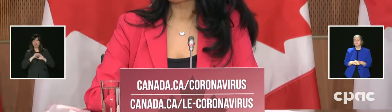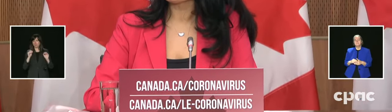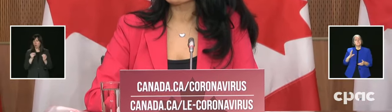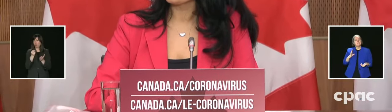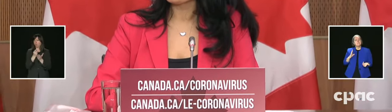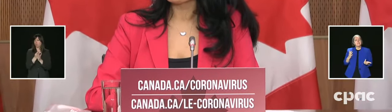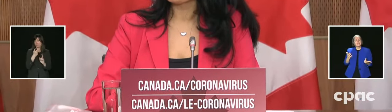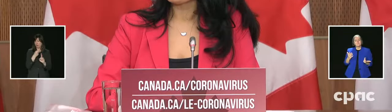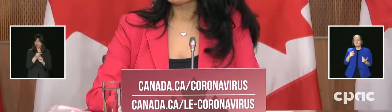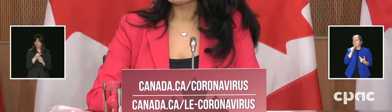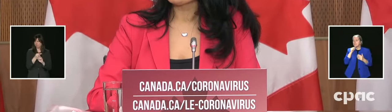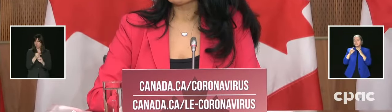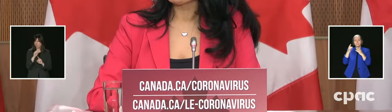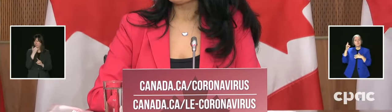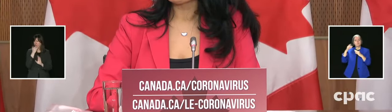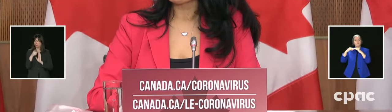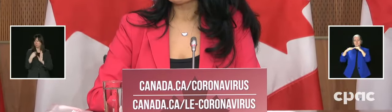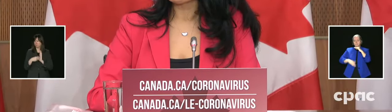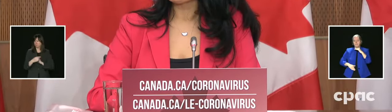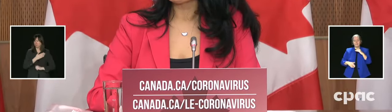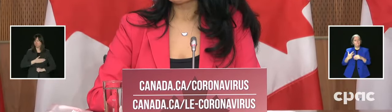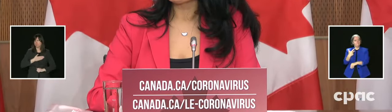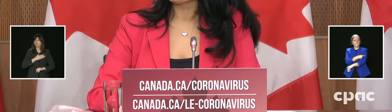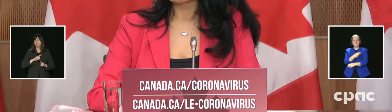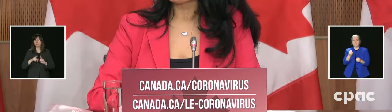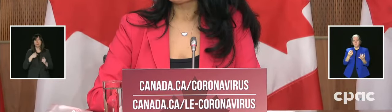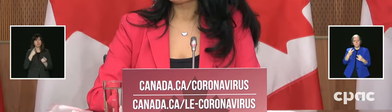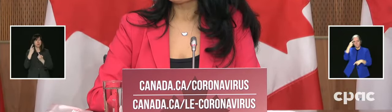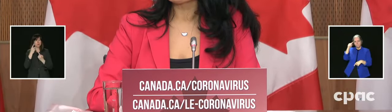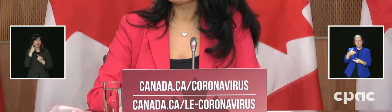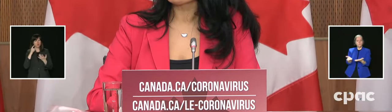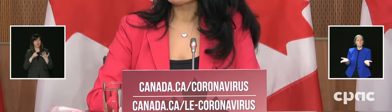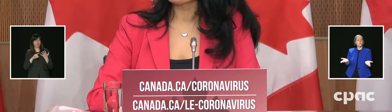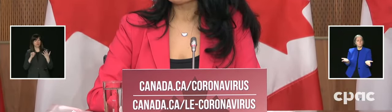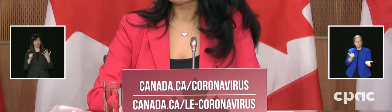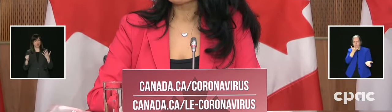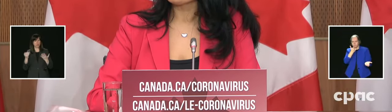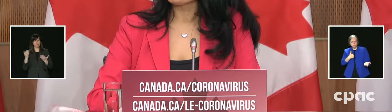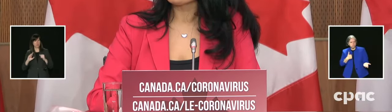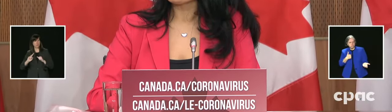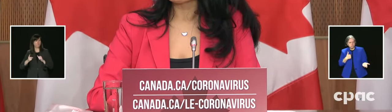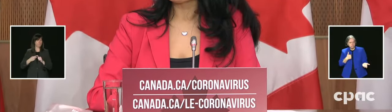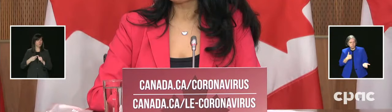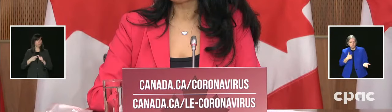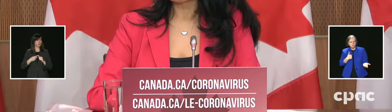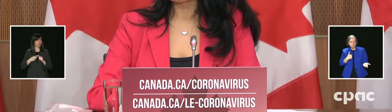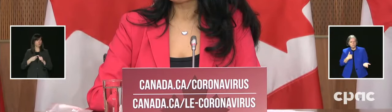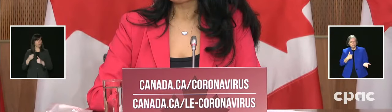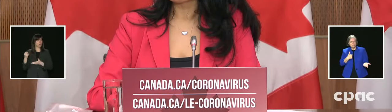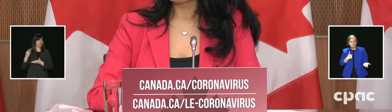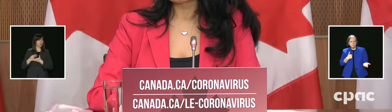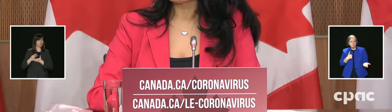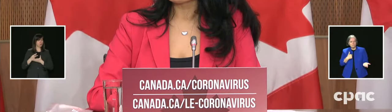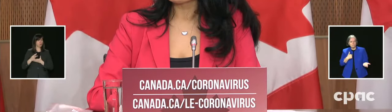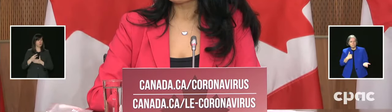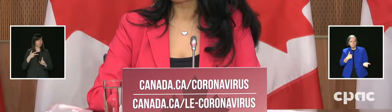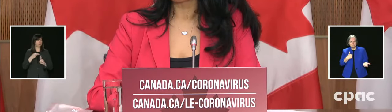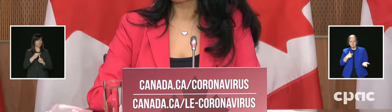wrong with that. So is it possible that Johnson Johnson could be the first vaccine that's approved for